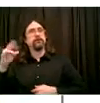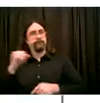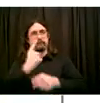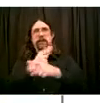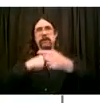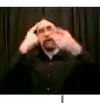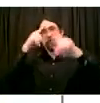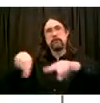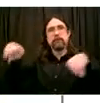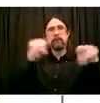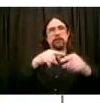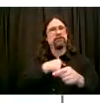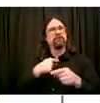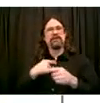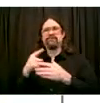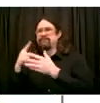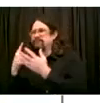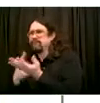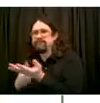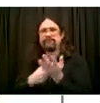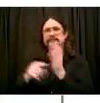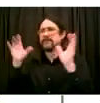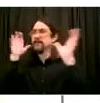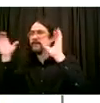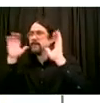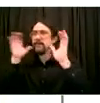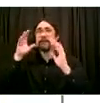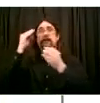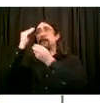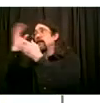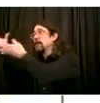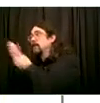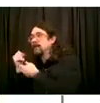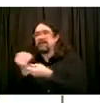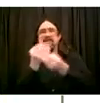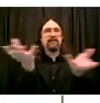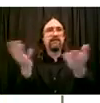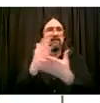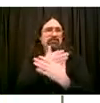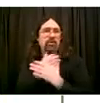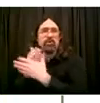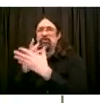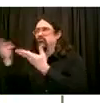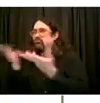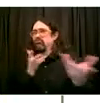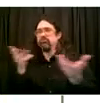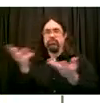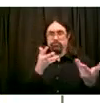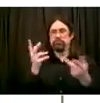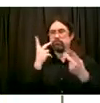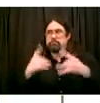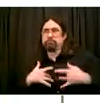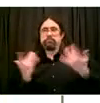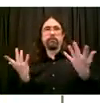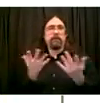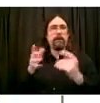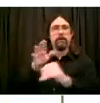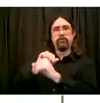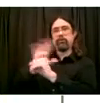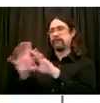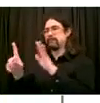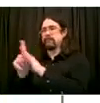understanding, all of the actions that Dr. Varma laid out, particularly around ramping up vaccination, are things that we can do